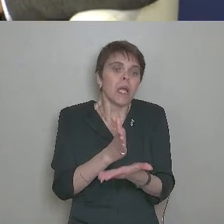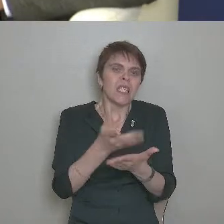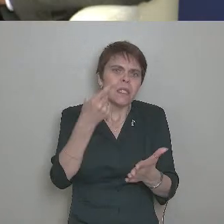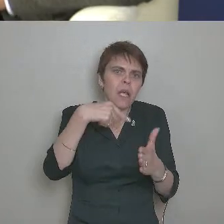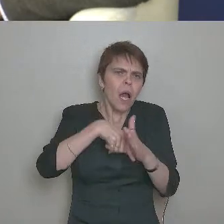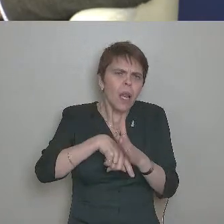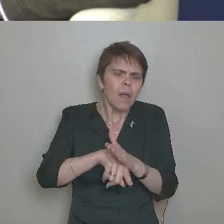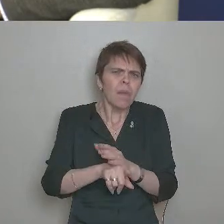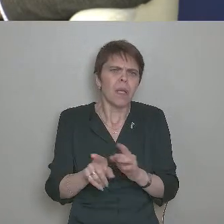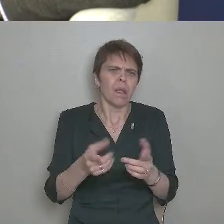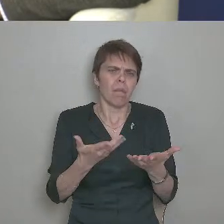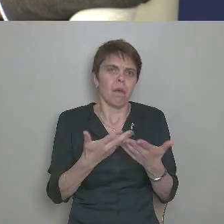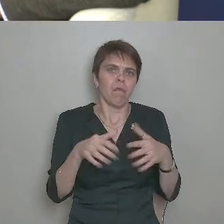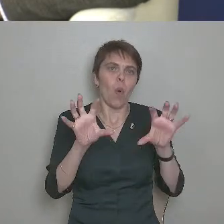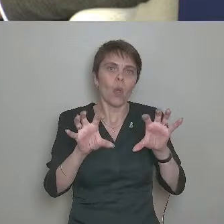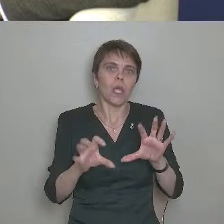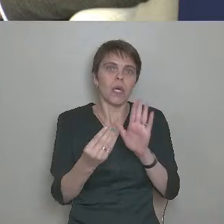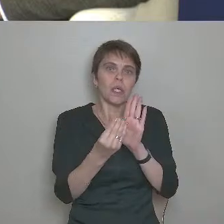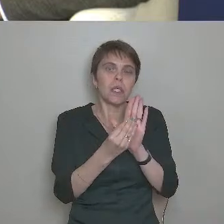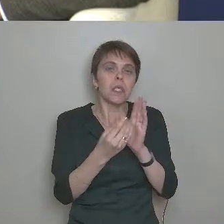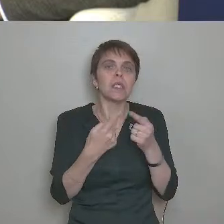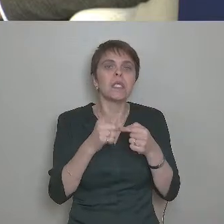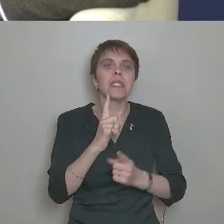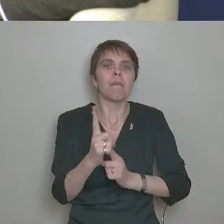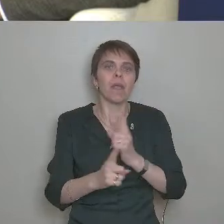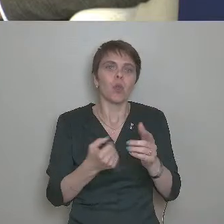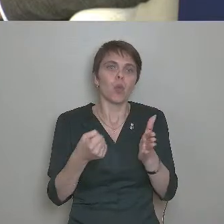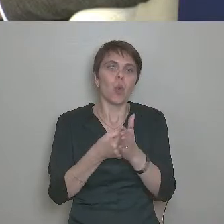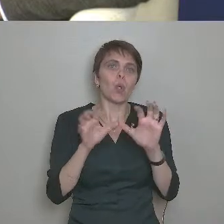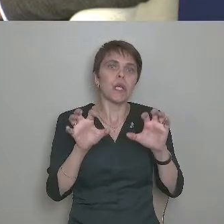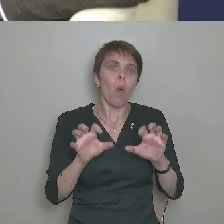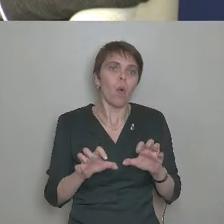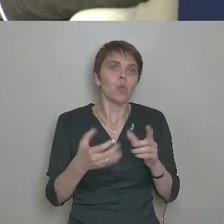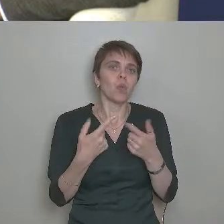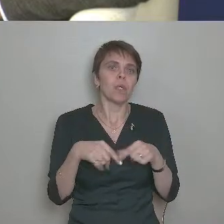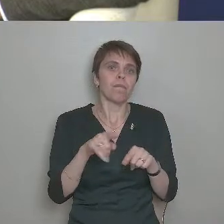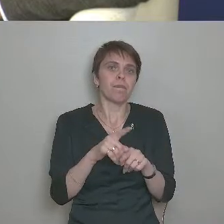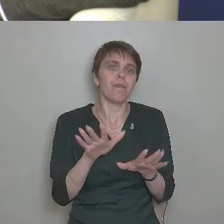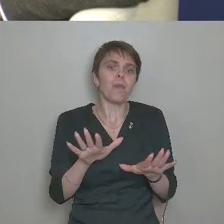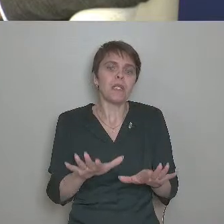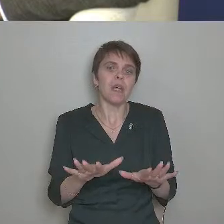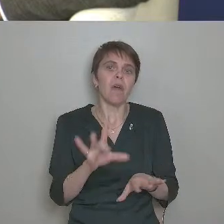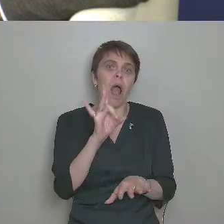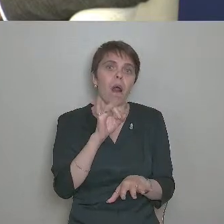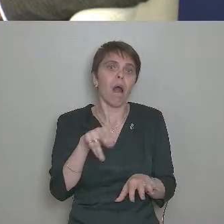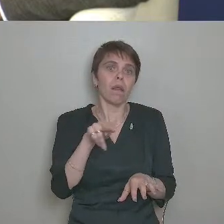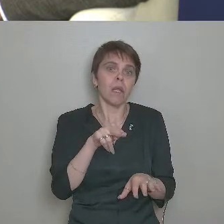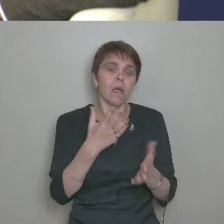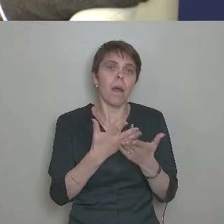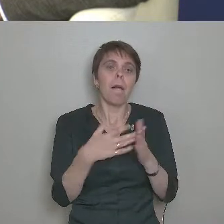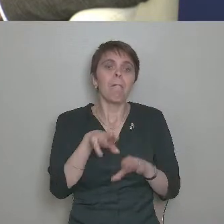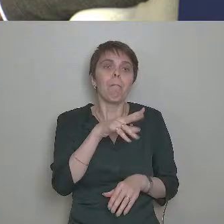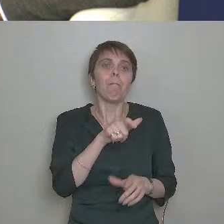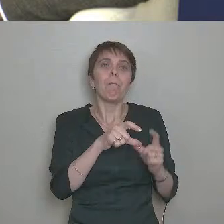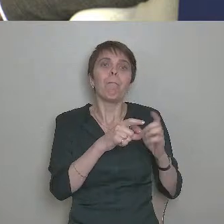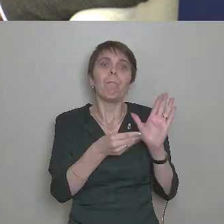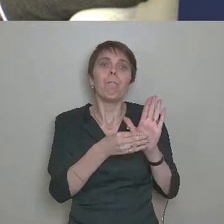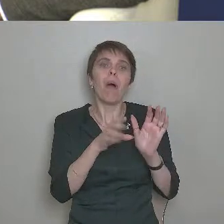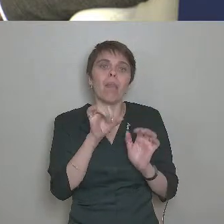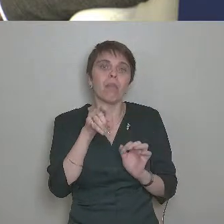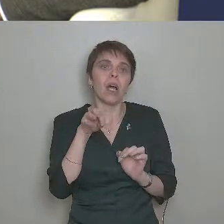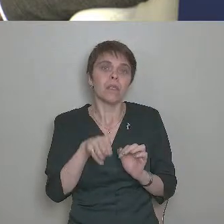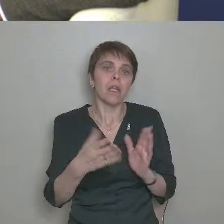of this type, and their incorporation into electoral code, we saw the amendments made to the law on the status of